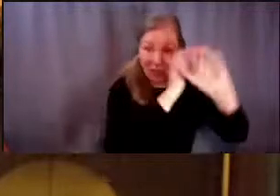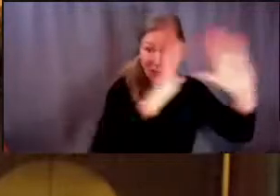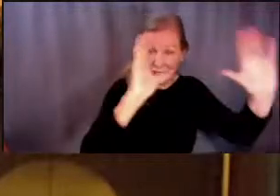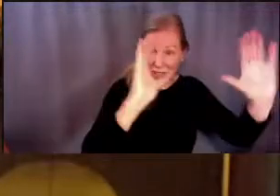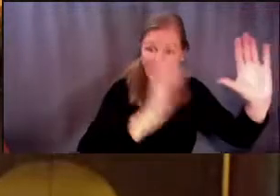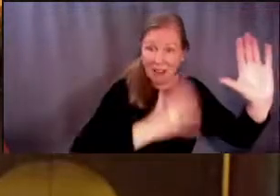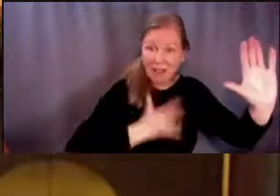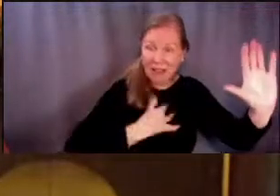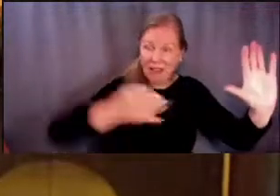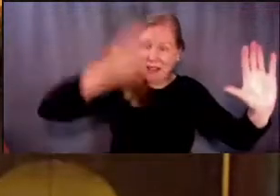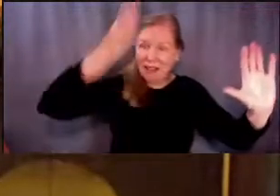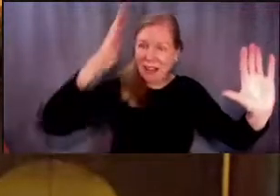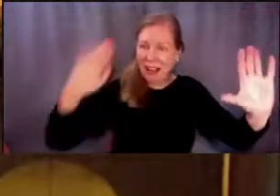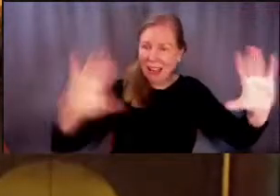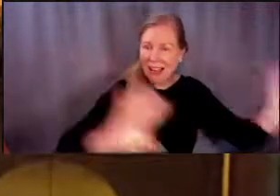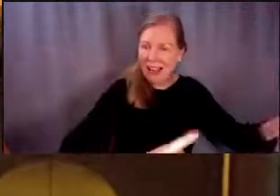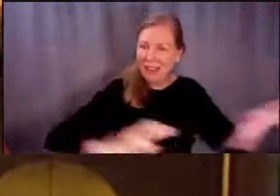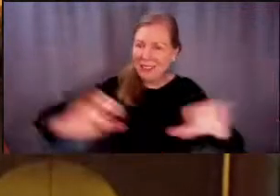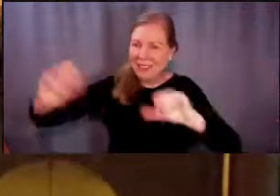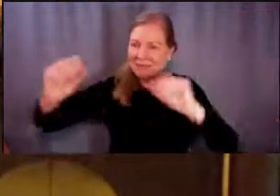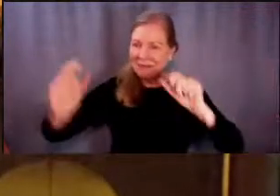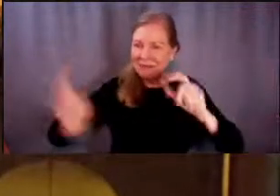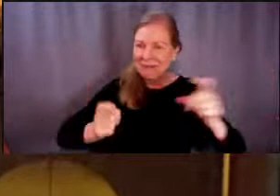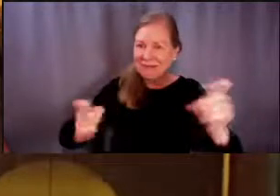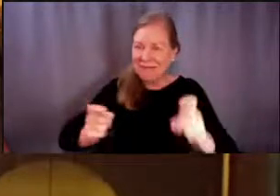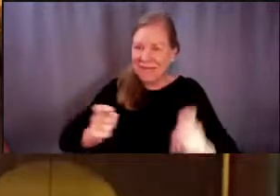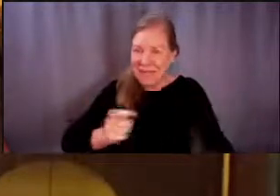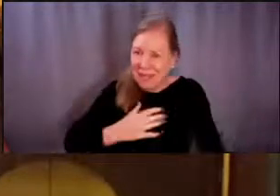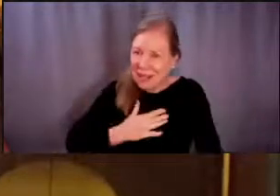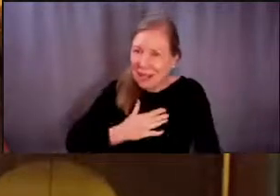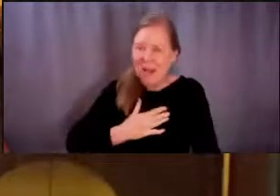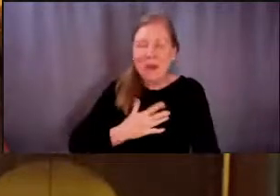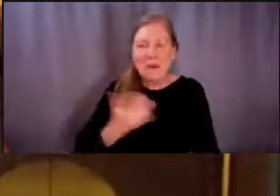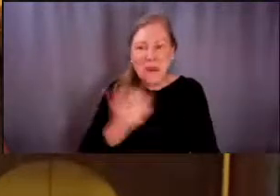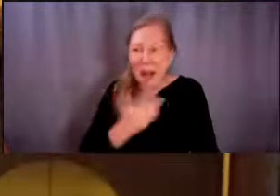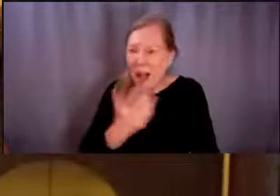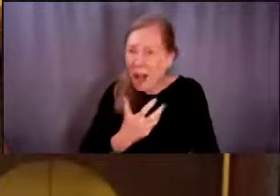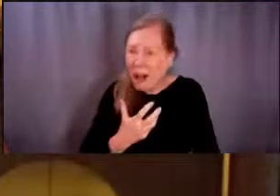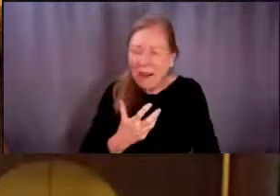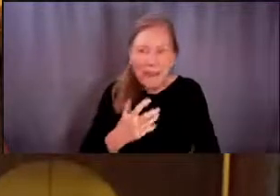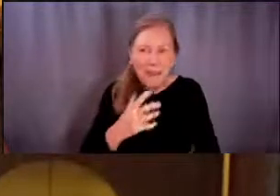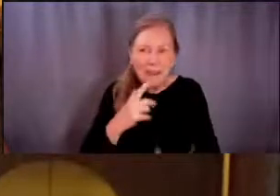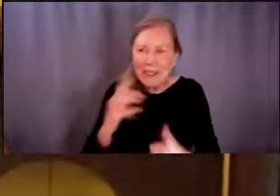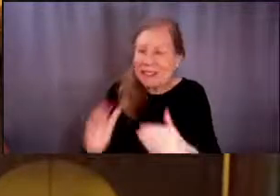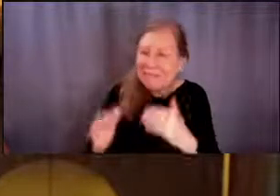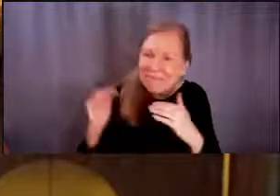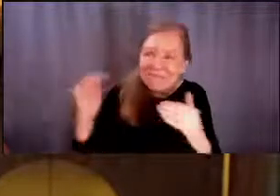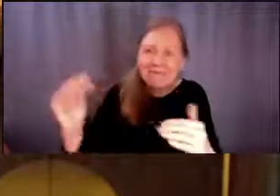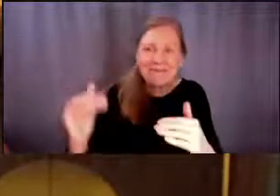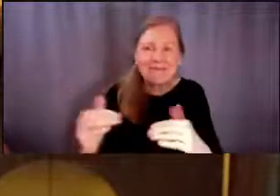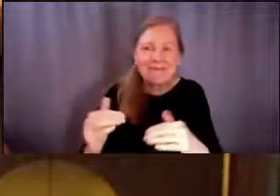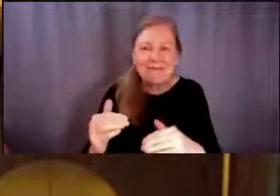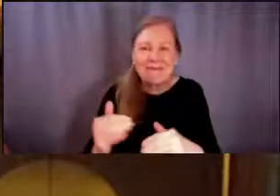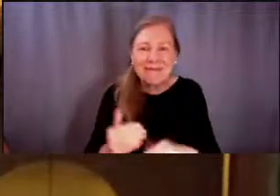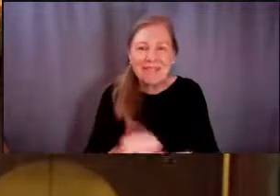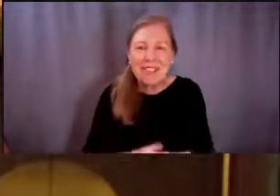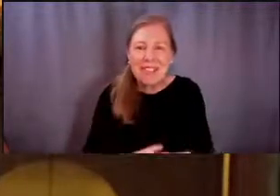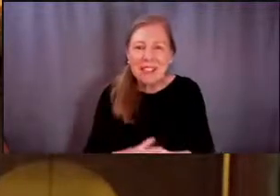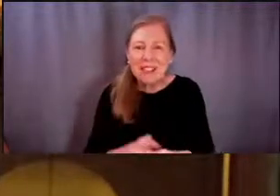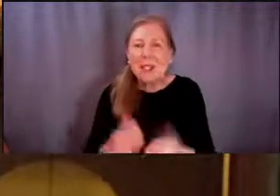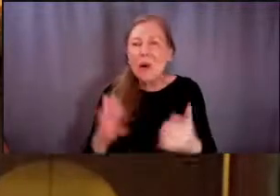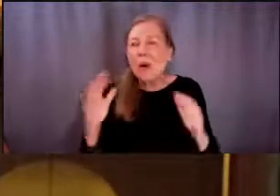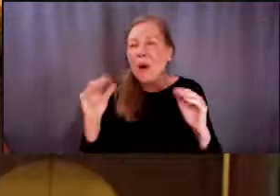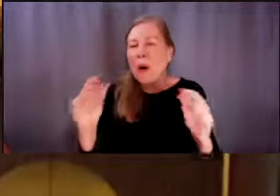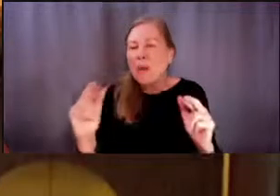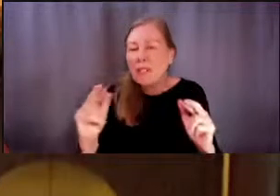Just another step further to where we could have ever hoped it would end up. We hope it can touch you guys, can speak